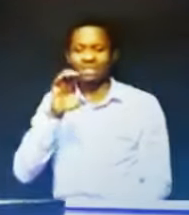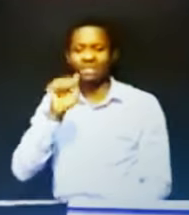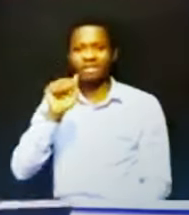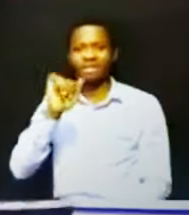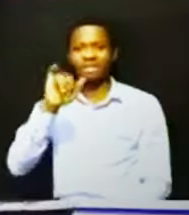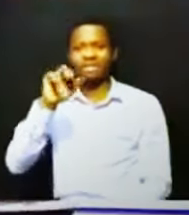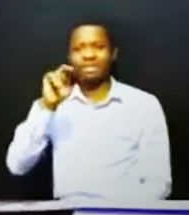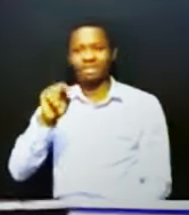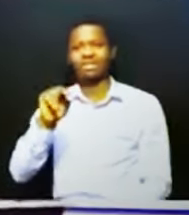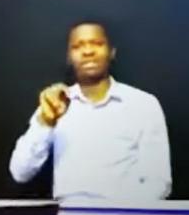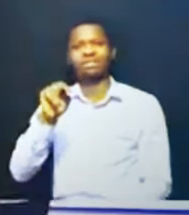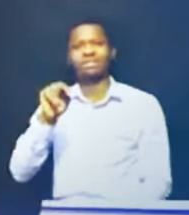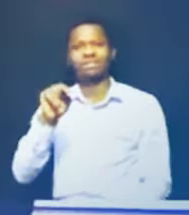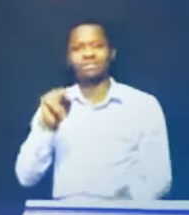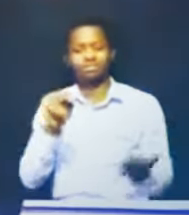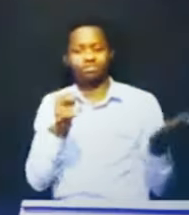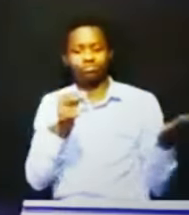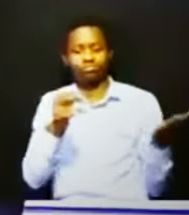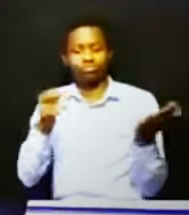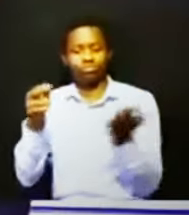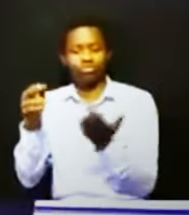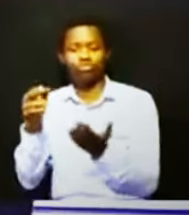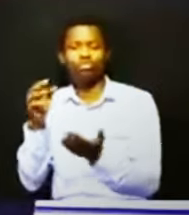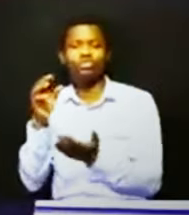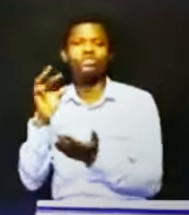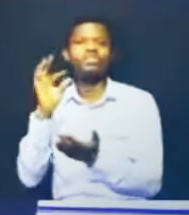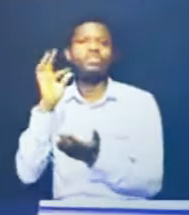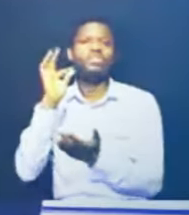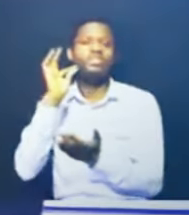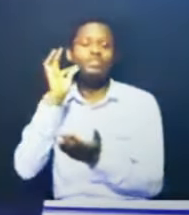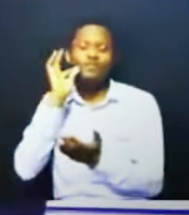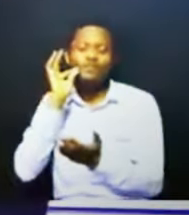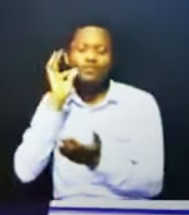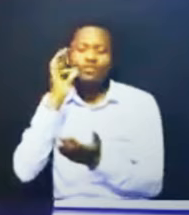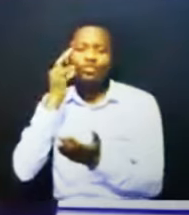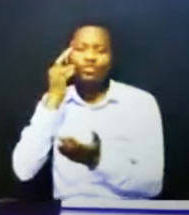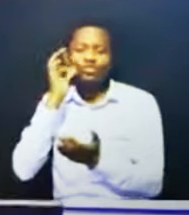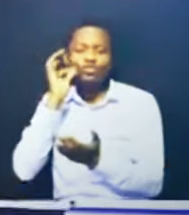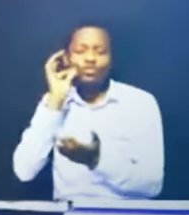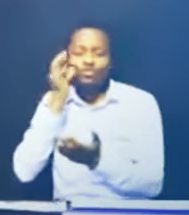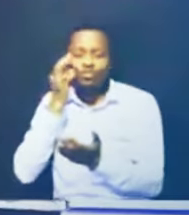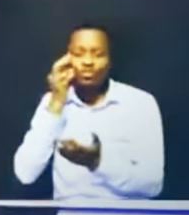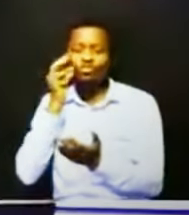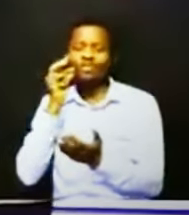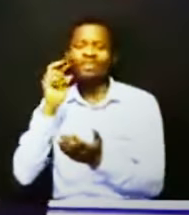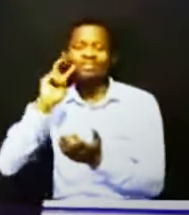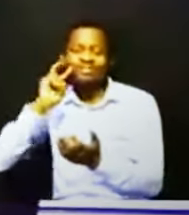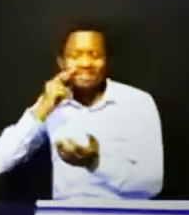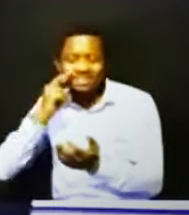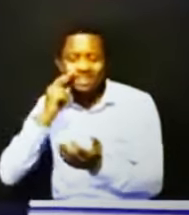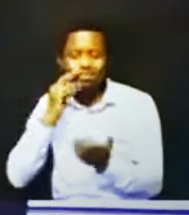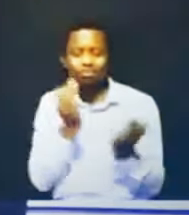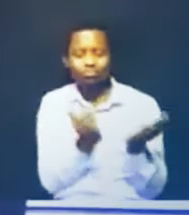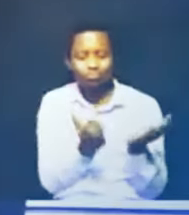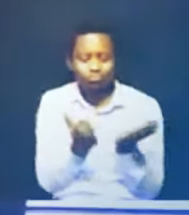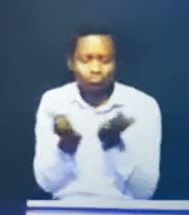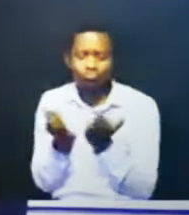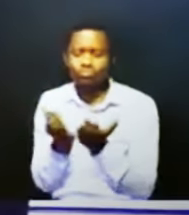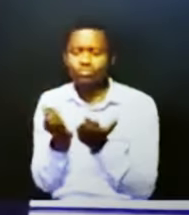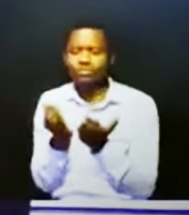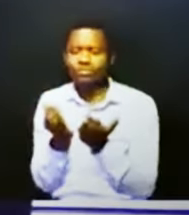And Abel also brought an offering, fat portions from some of the first